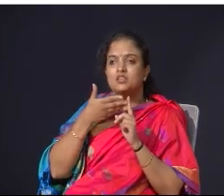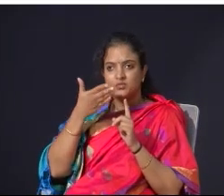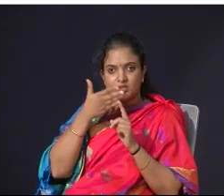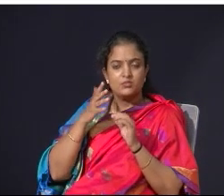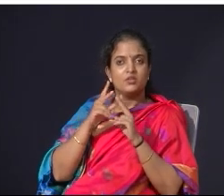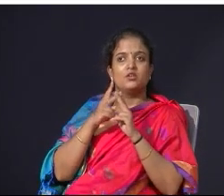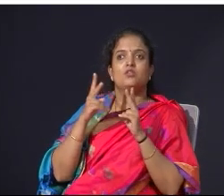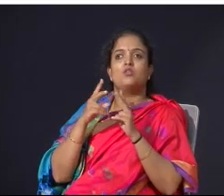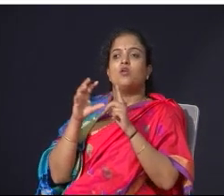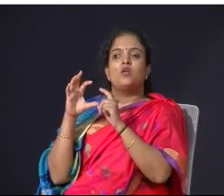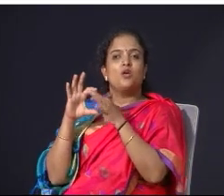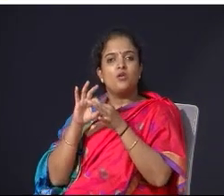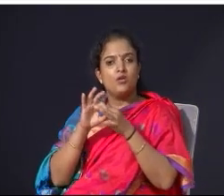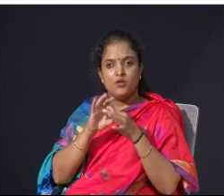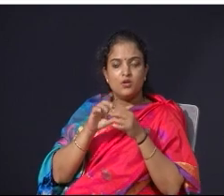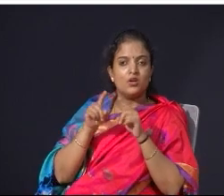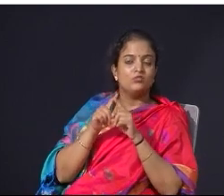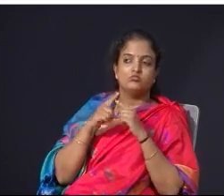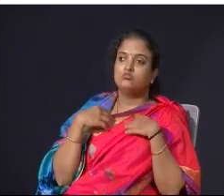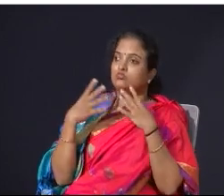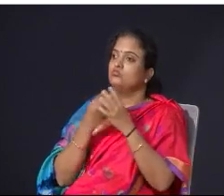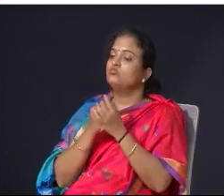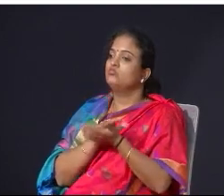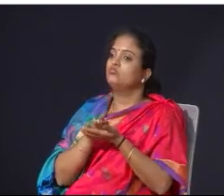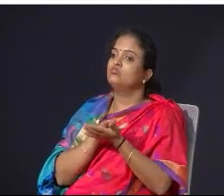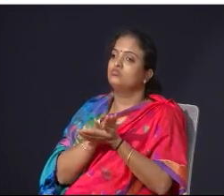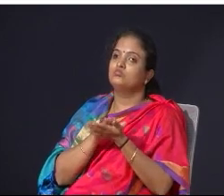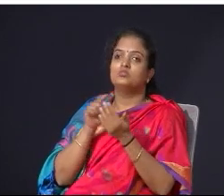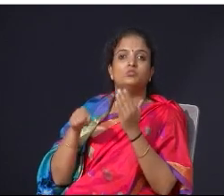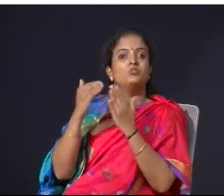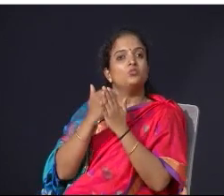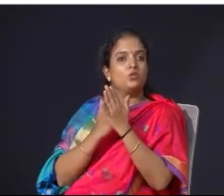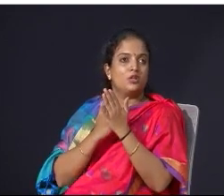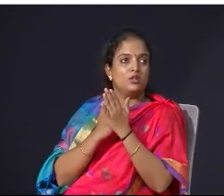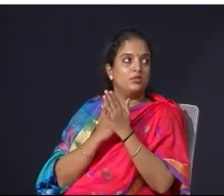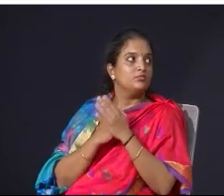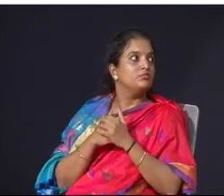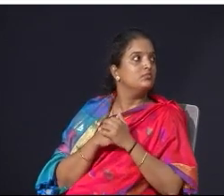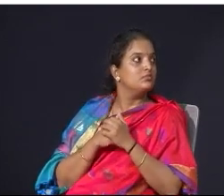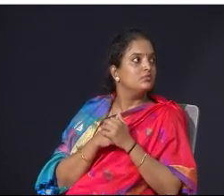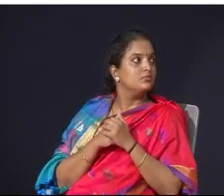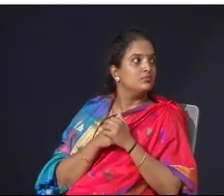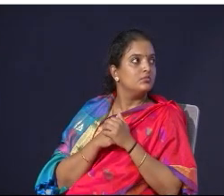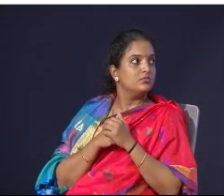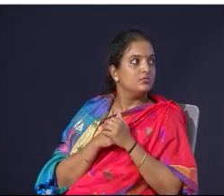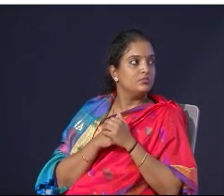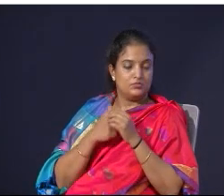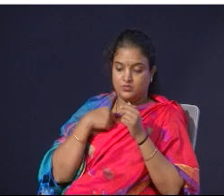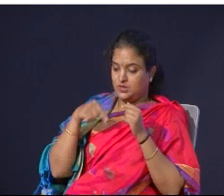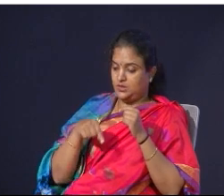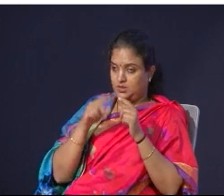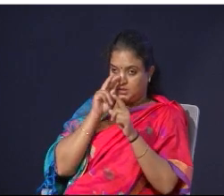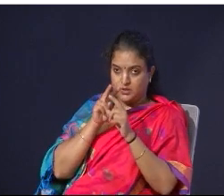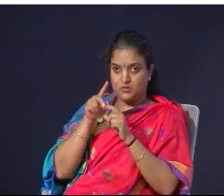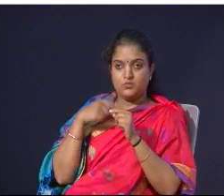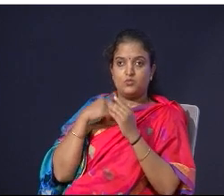an optometrist, who can all come together and create this program. Okay? So I have developed this vision